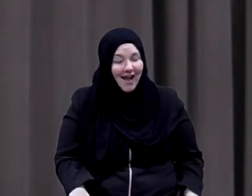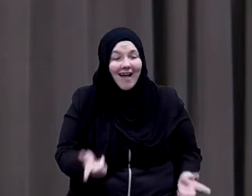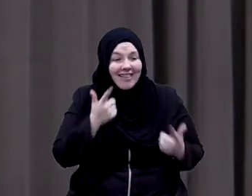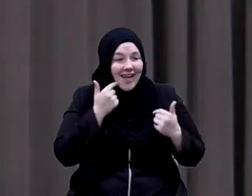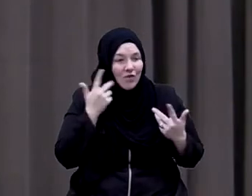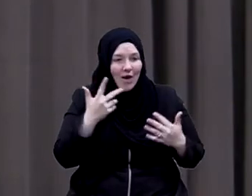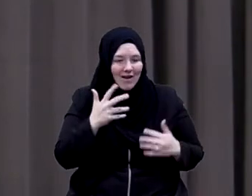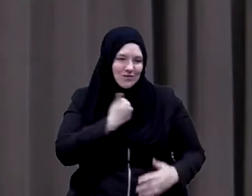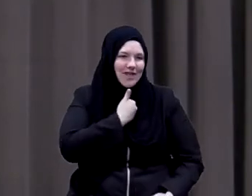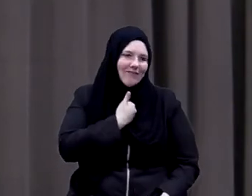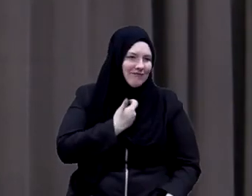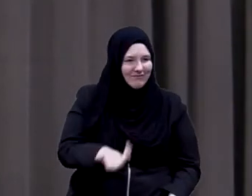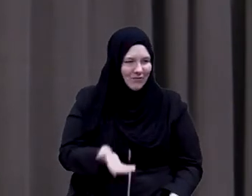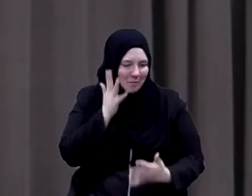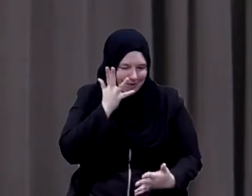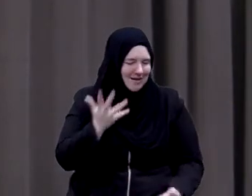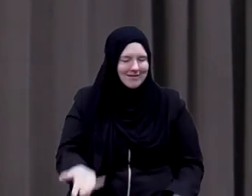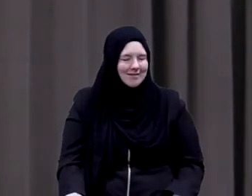ourselves. Thank you.